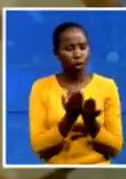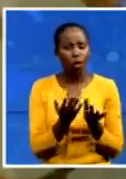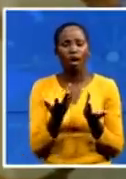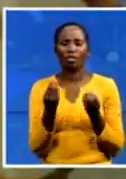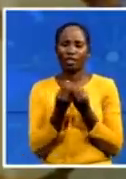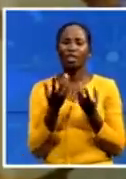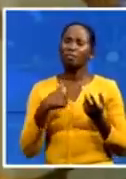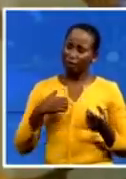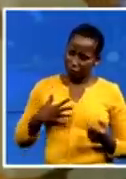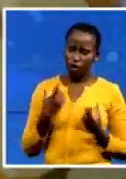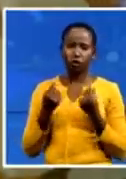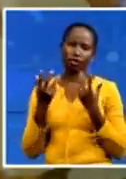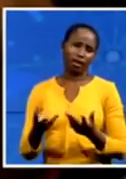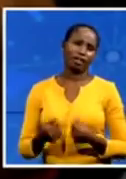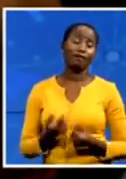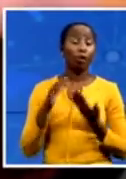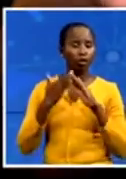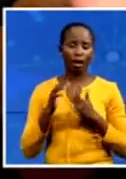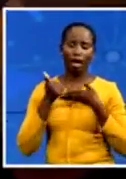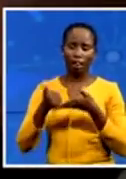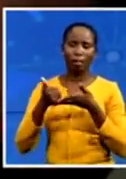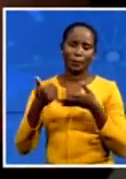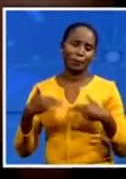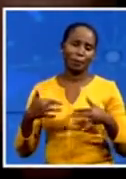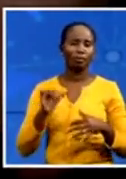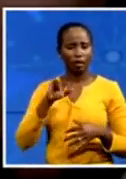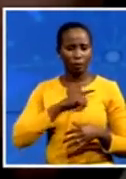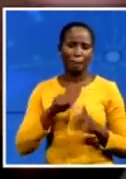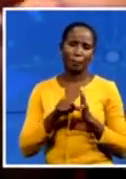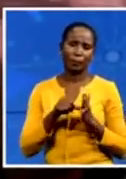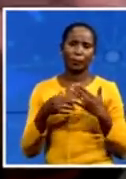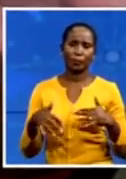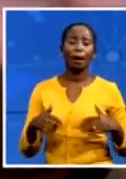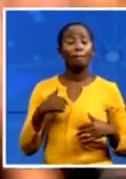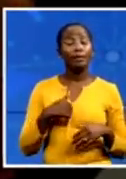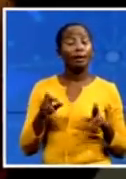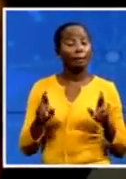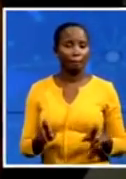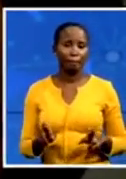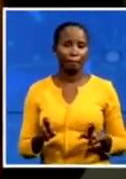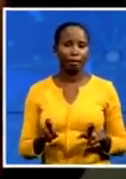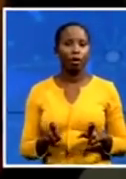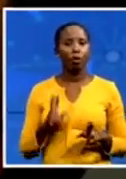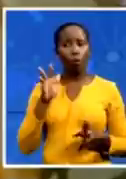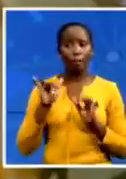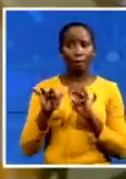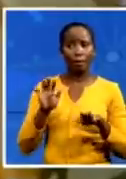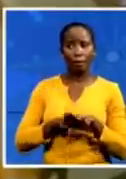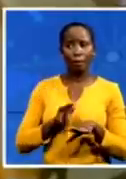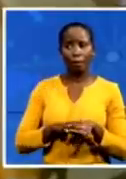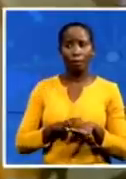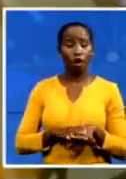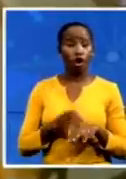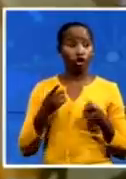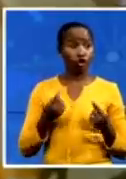communities is so important. And I'm hoping that I can find a way for more South Africans who, they don't have to leave their jobs, but can also start feeling that they